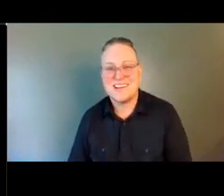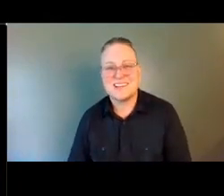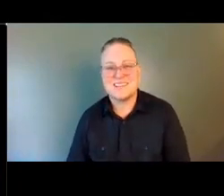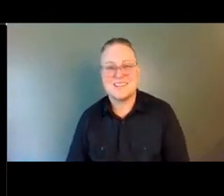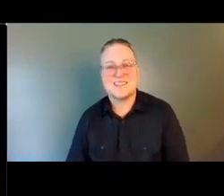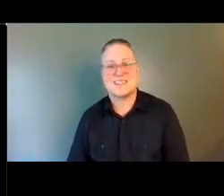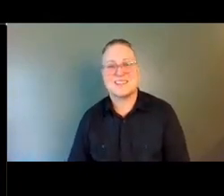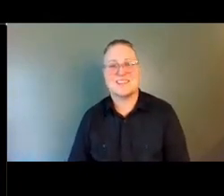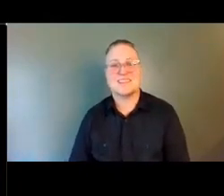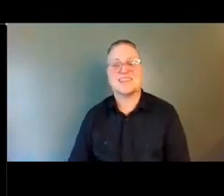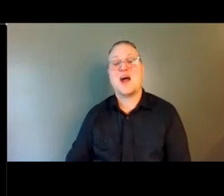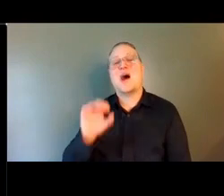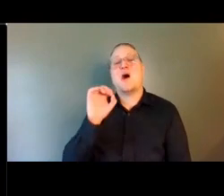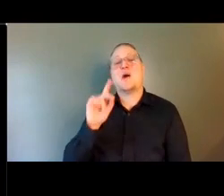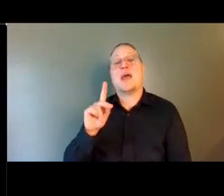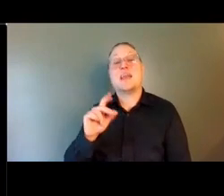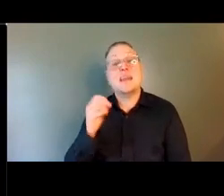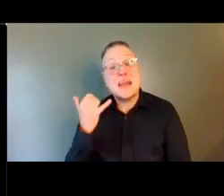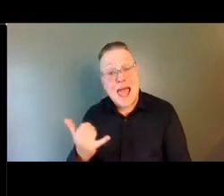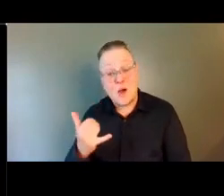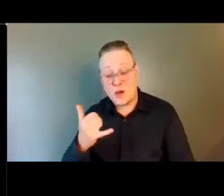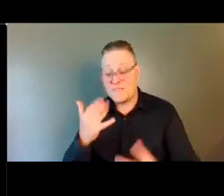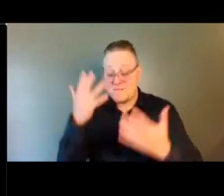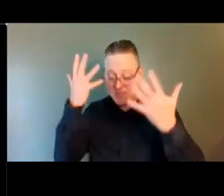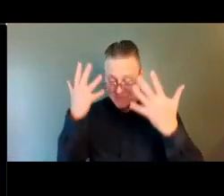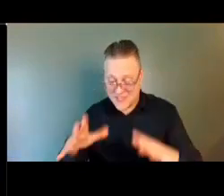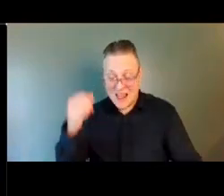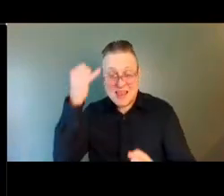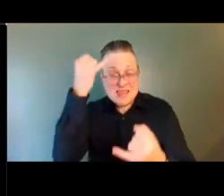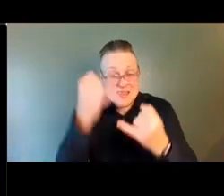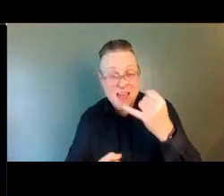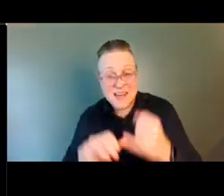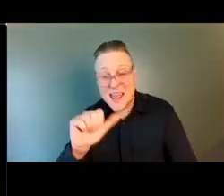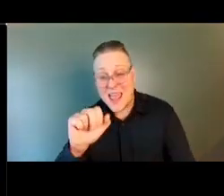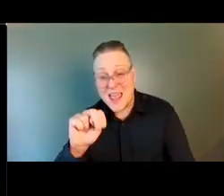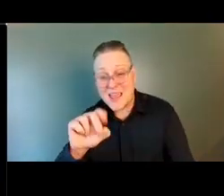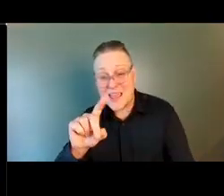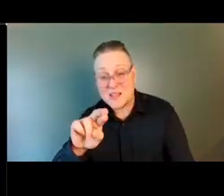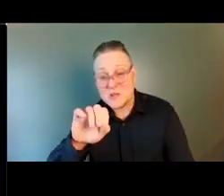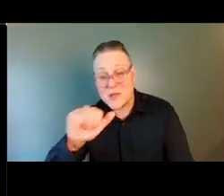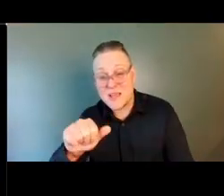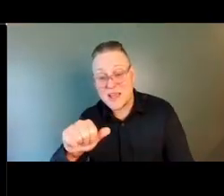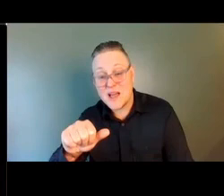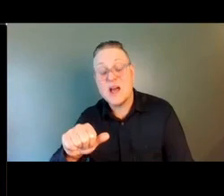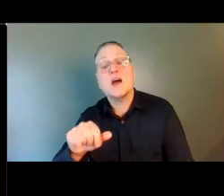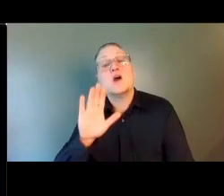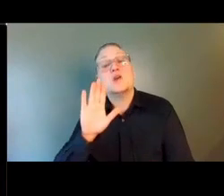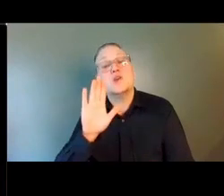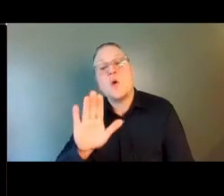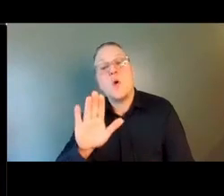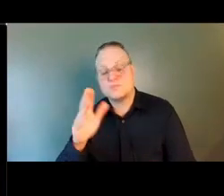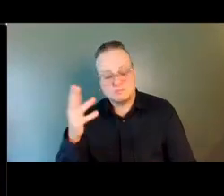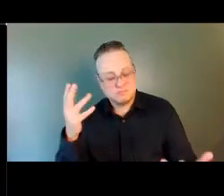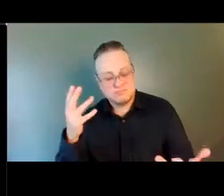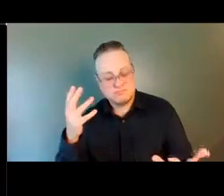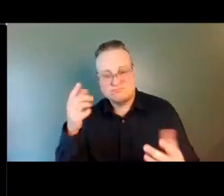right, so Andrea, if you would wrap this one up for us and let us know where you see yourself as